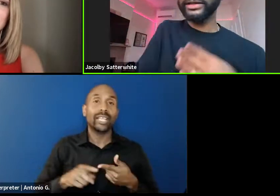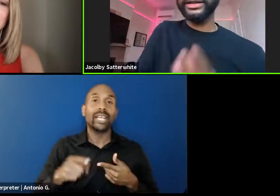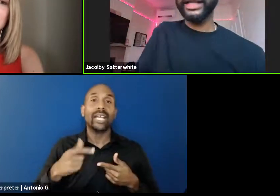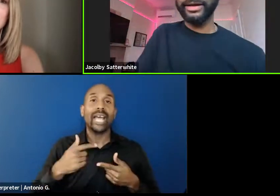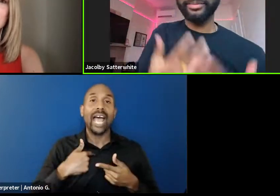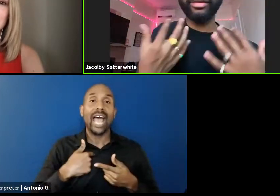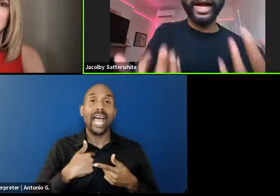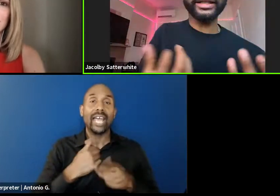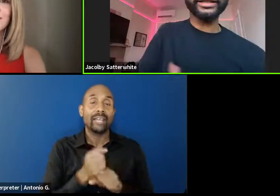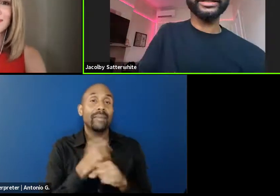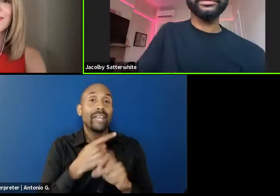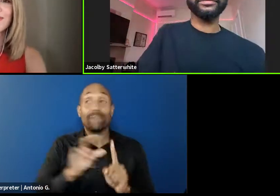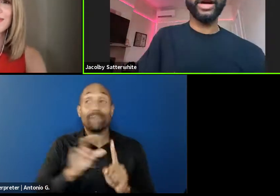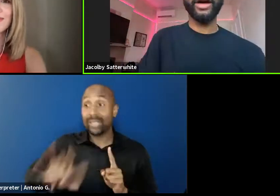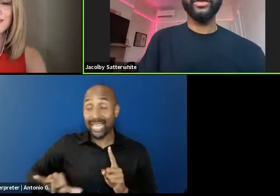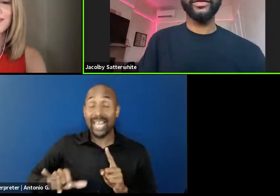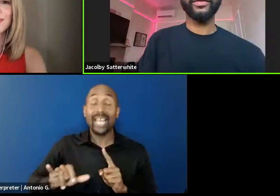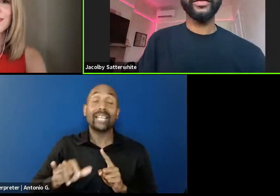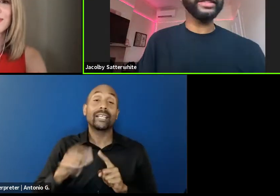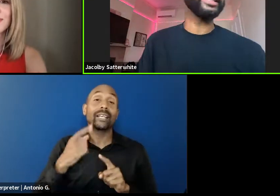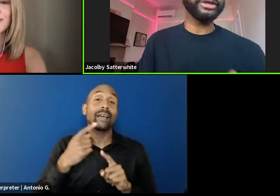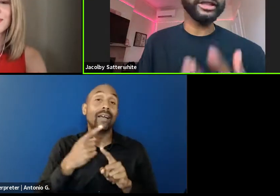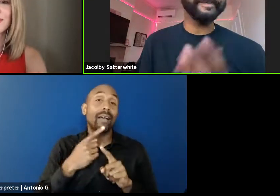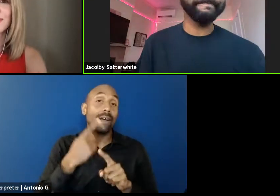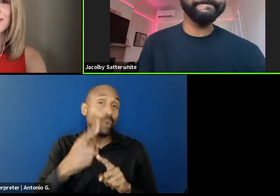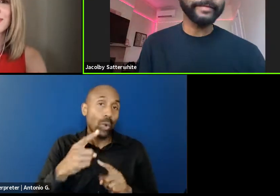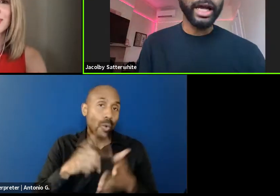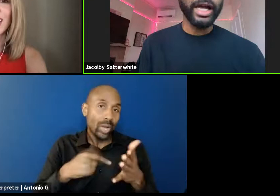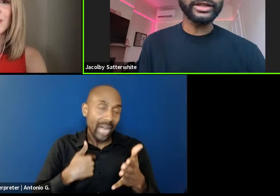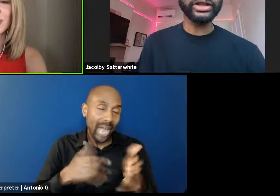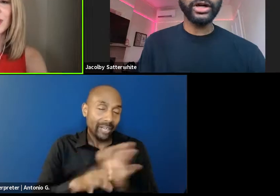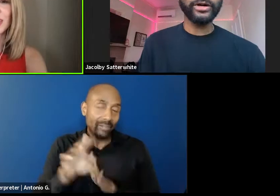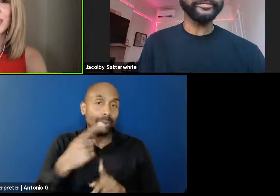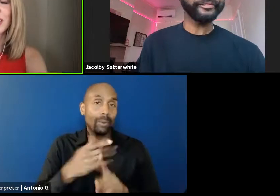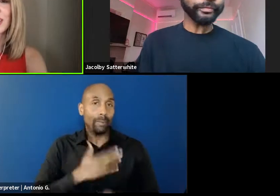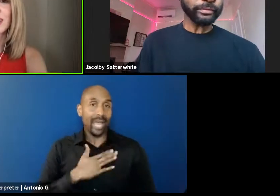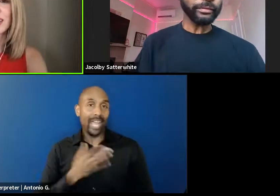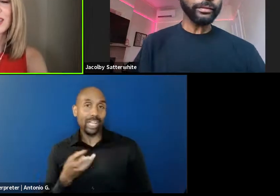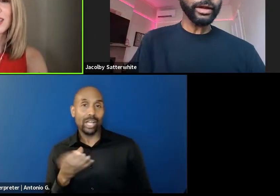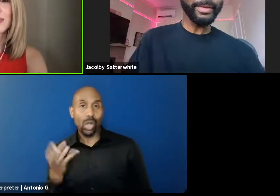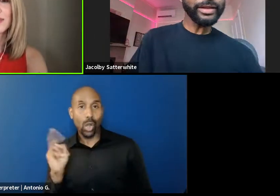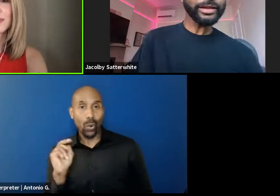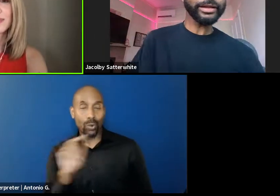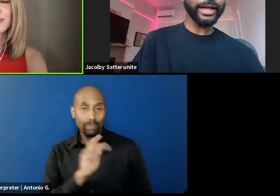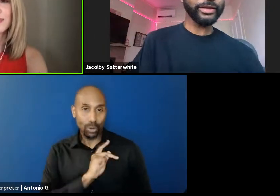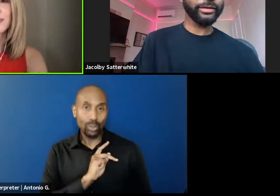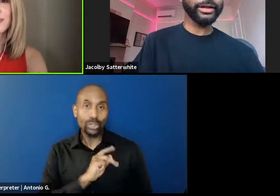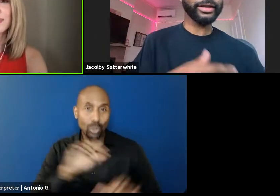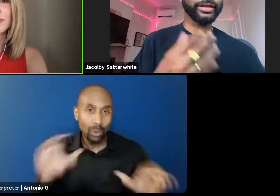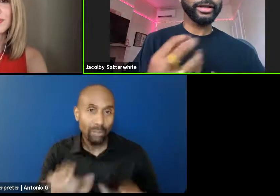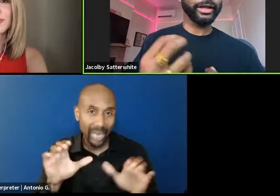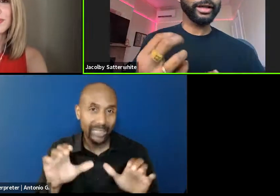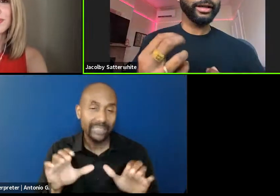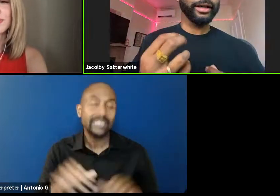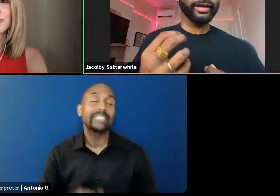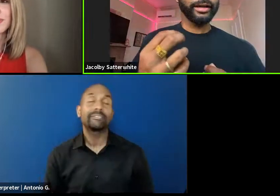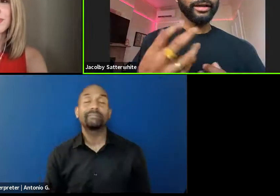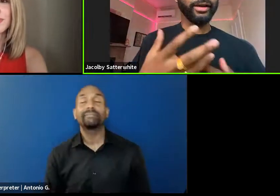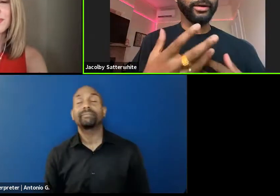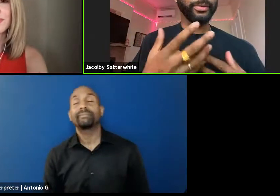personal present day practices of consumption. Yeah. And so basically to answer your question, it's just